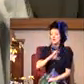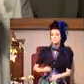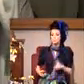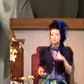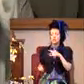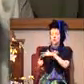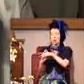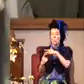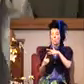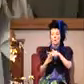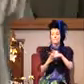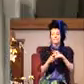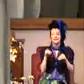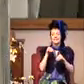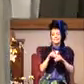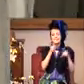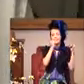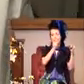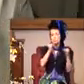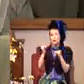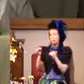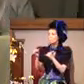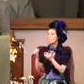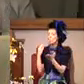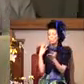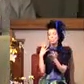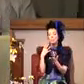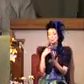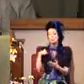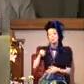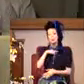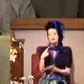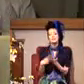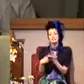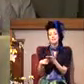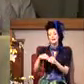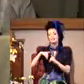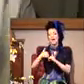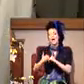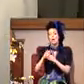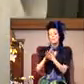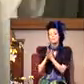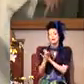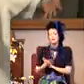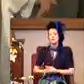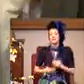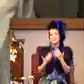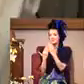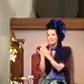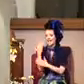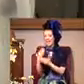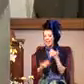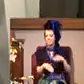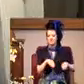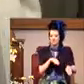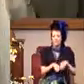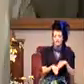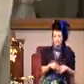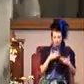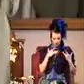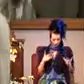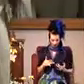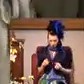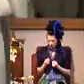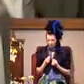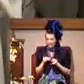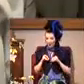us. We talk about how we are being the hands and the feet and the heart and the life, and every other part of Jesus' body is centered